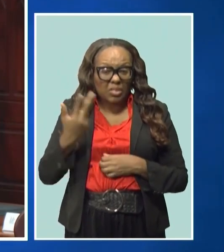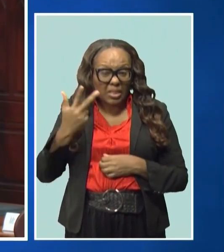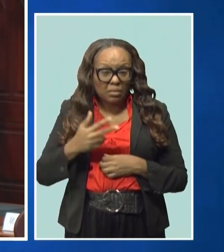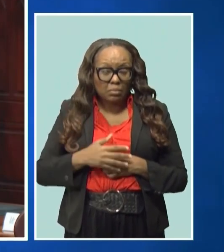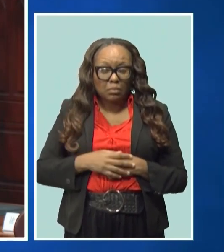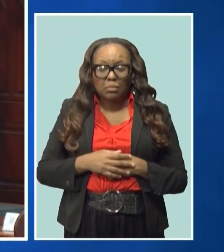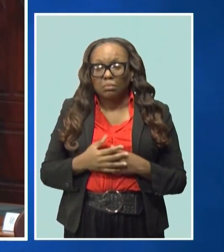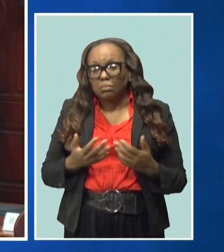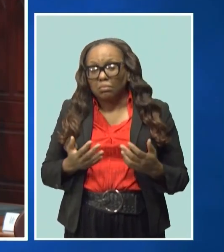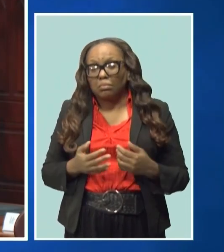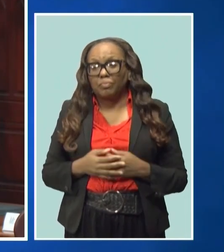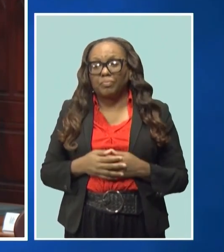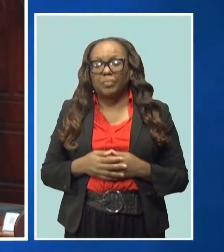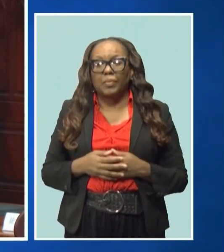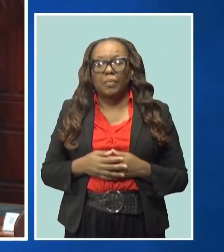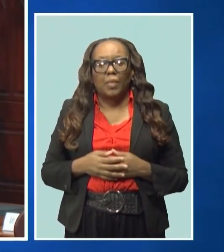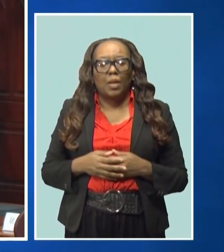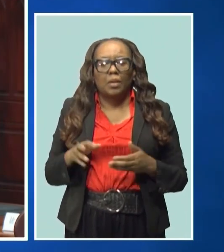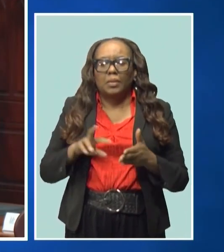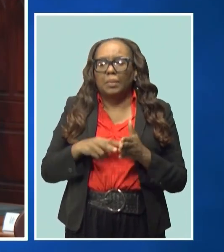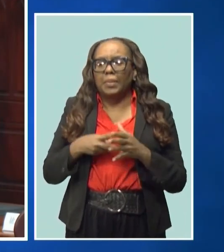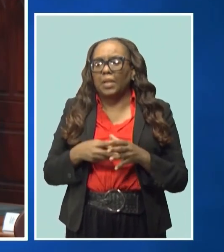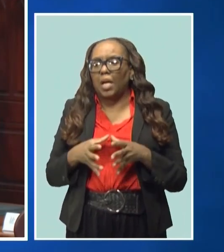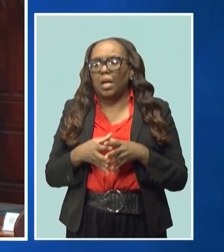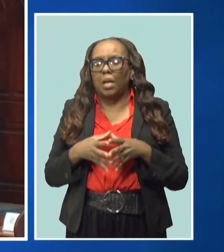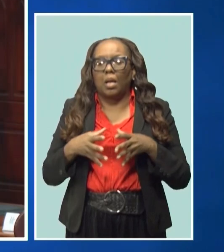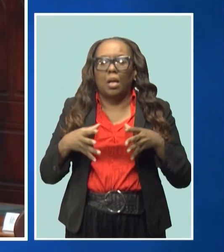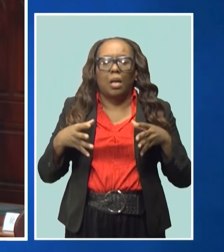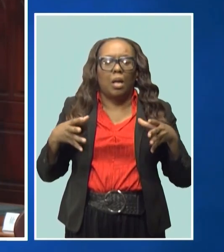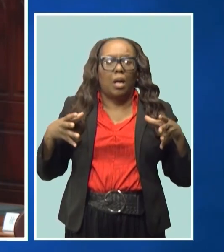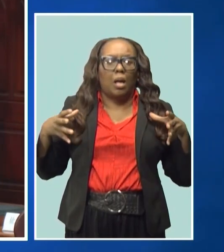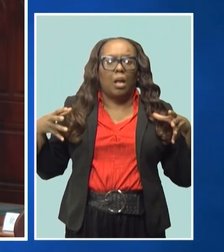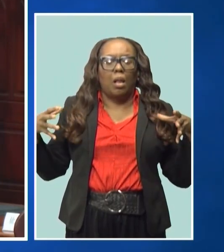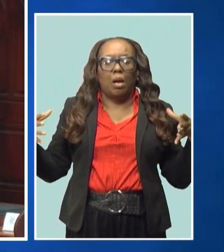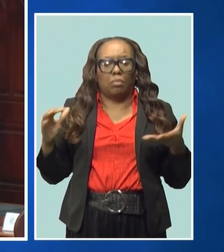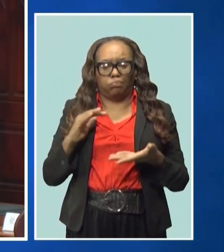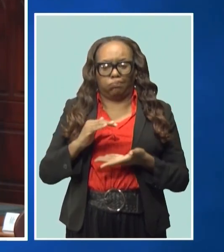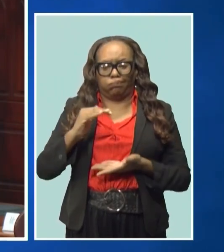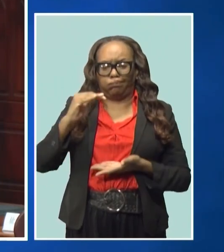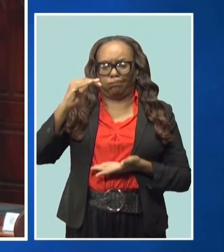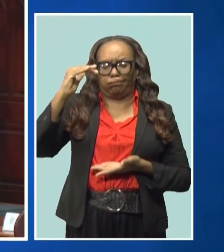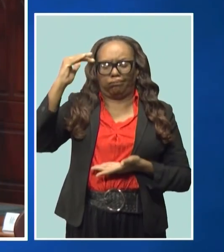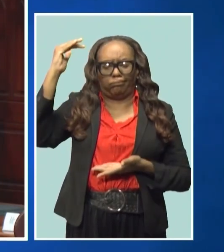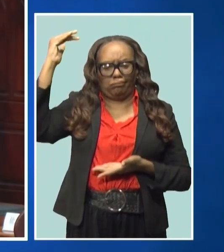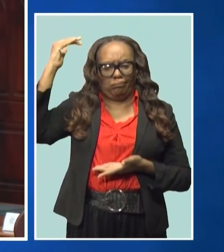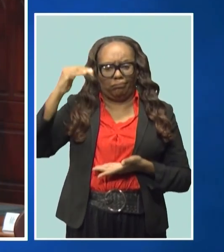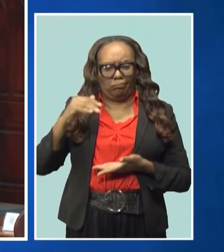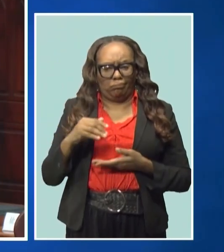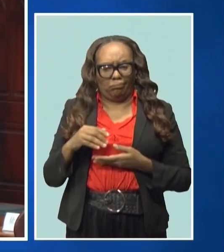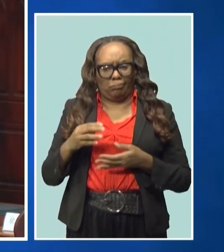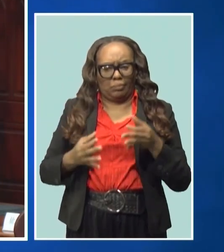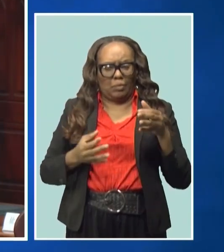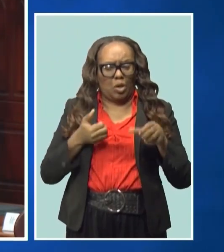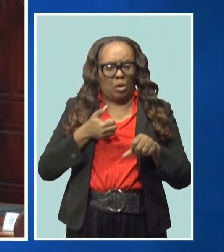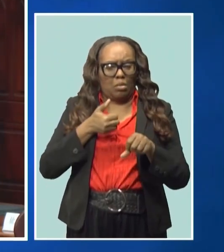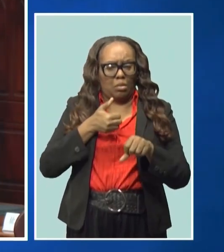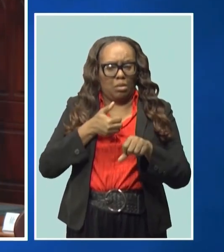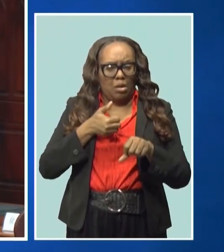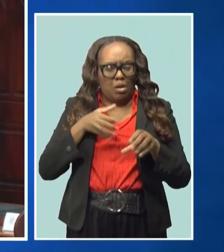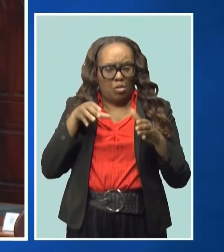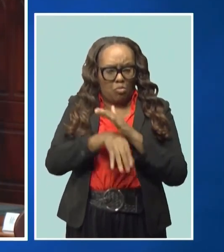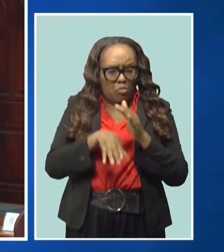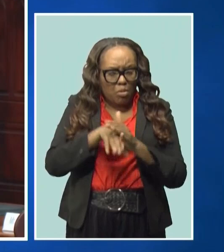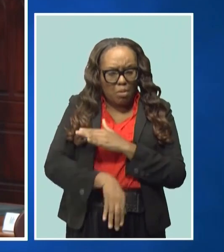The sheer mathematics of it says that every single day we are falling further and further behind. We are